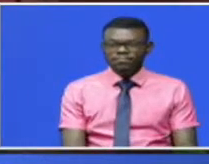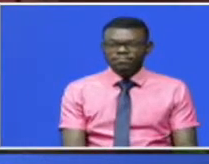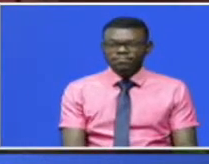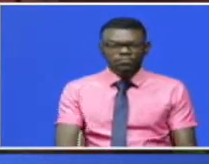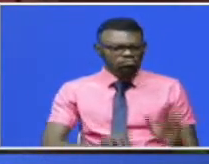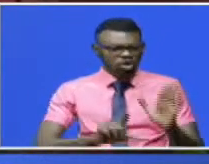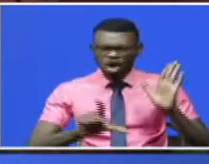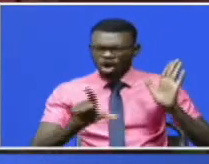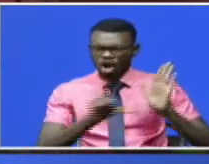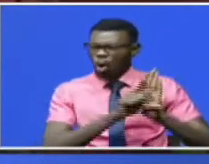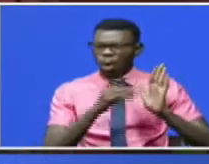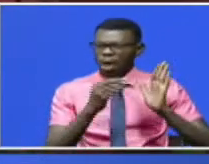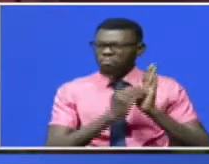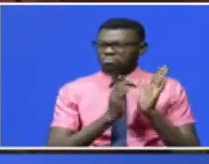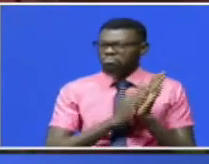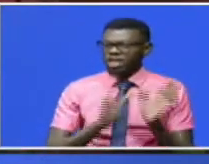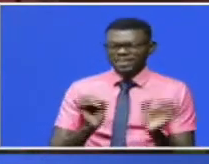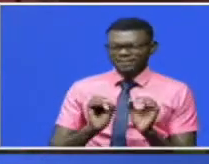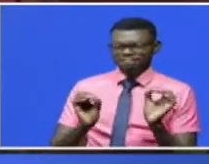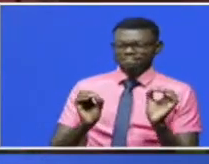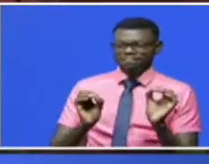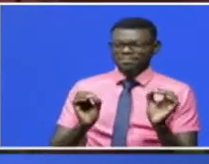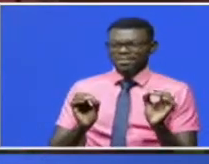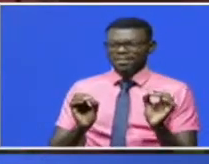the law. It's a lacuna.